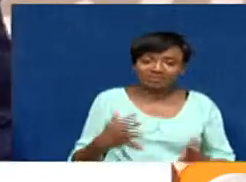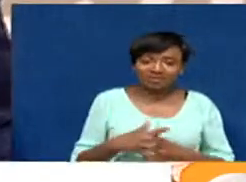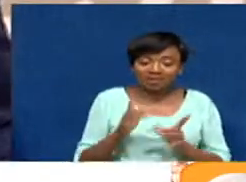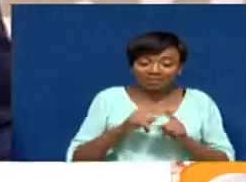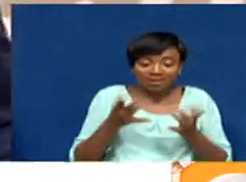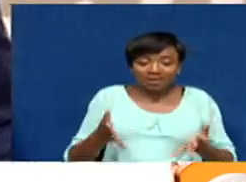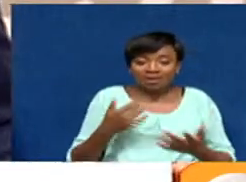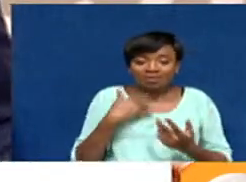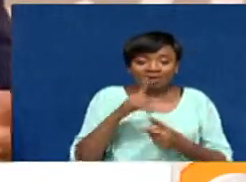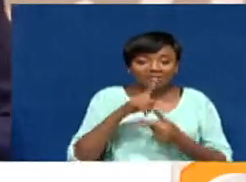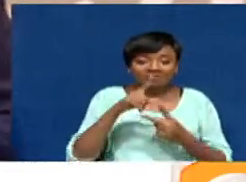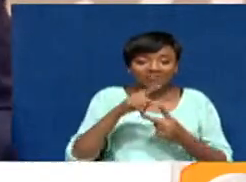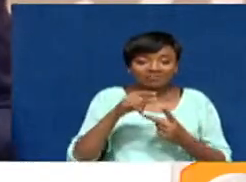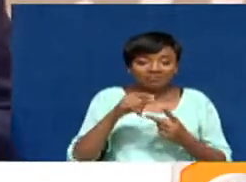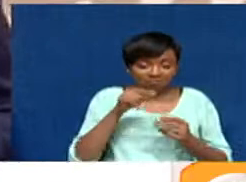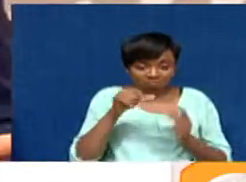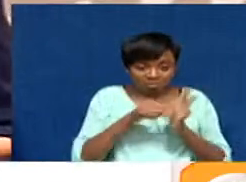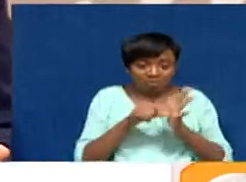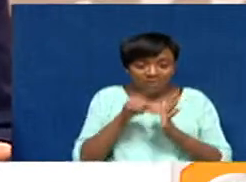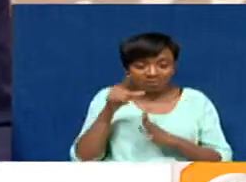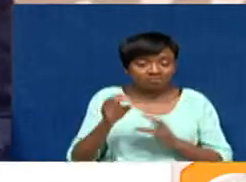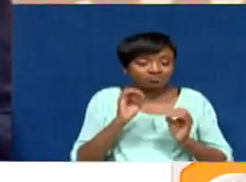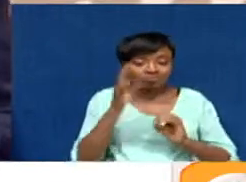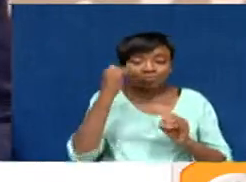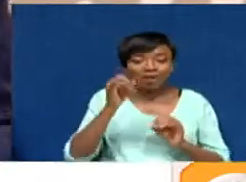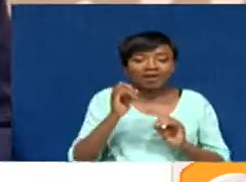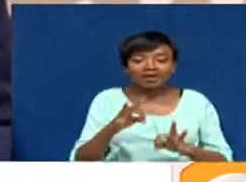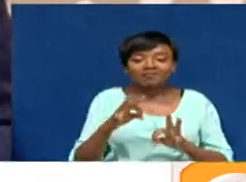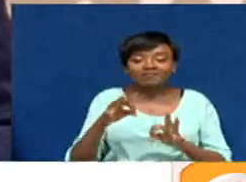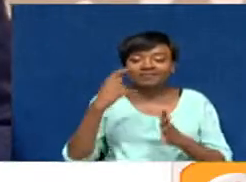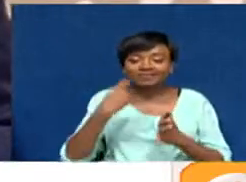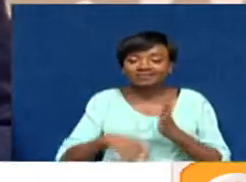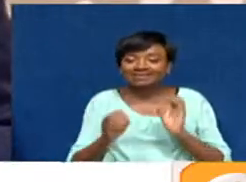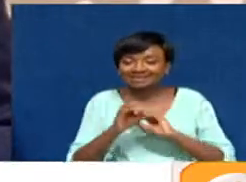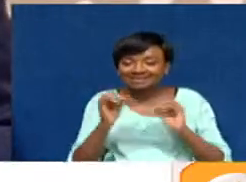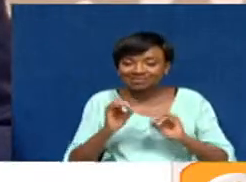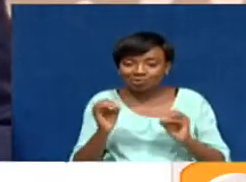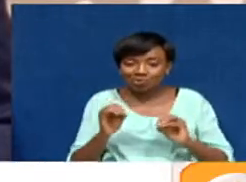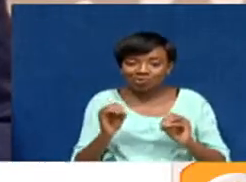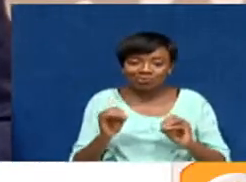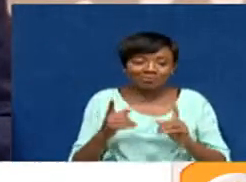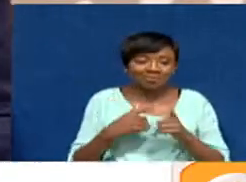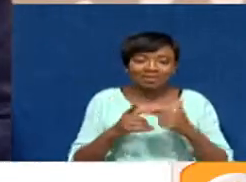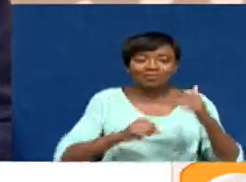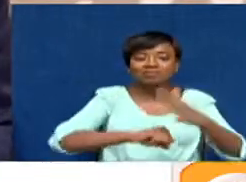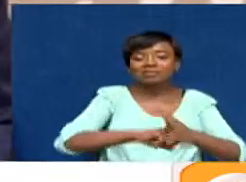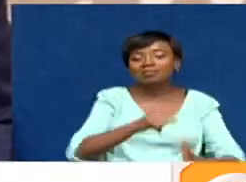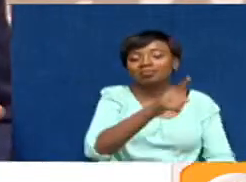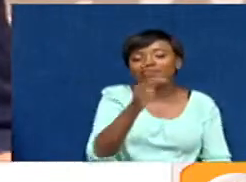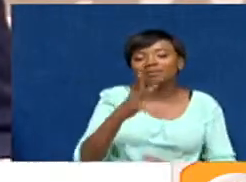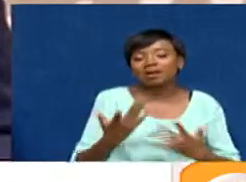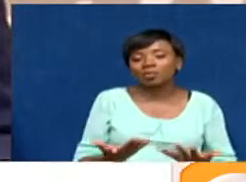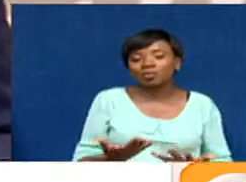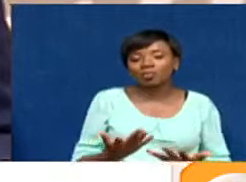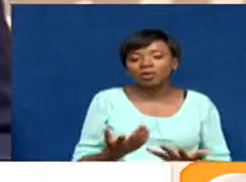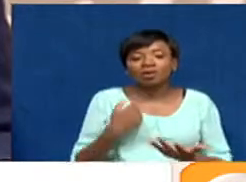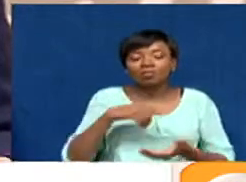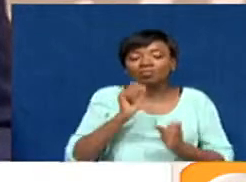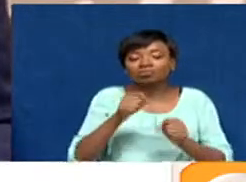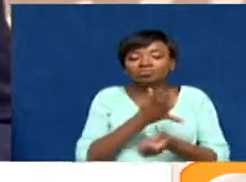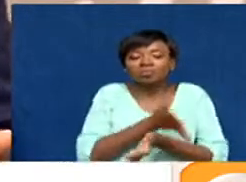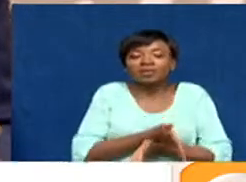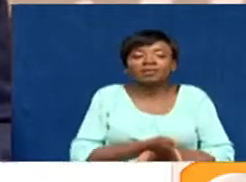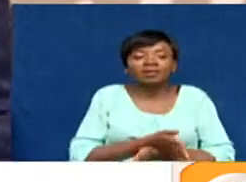we'd have no optionality, because there would be no taxes, there would be no cushioning to be done. We would just be sitting here looking at each